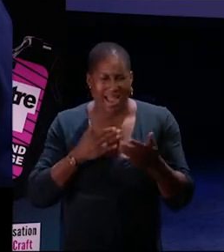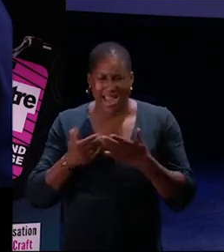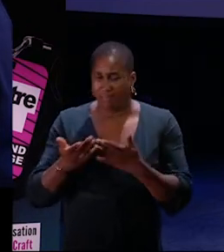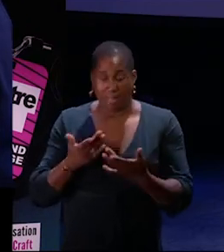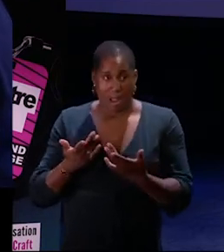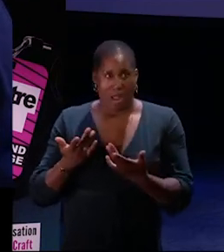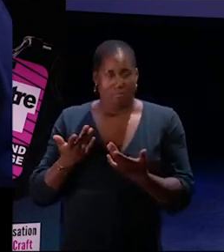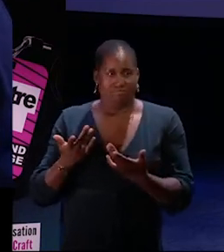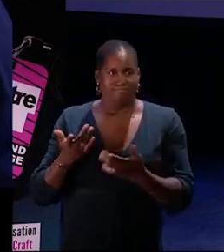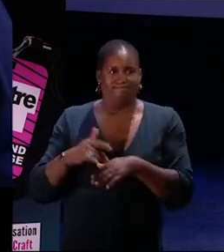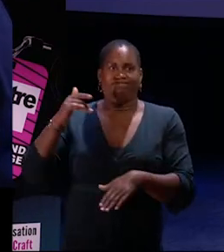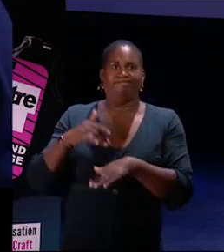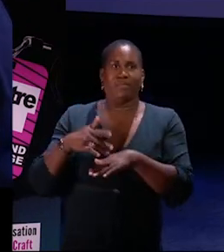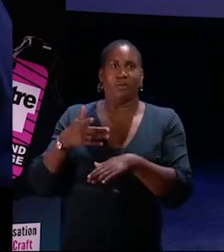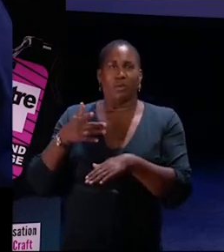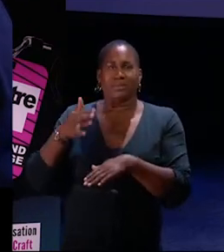sensation.